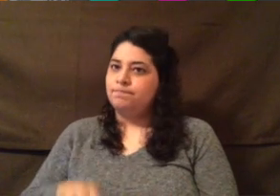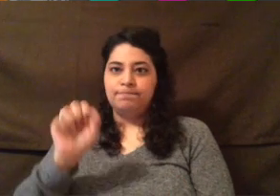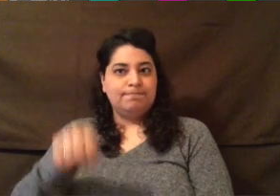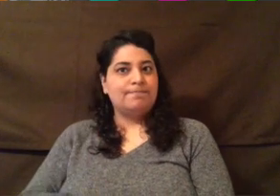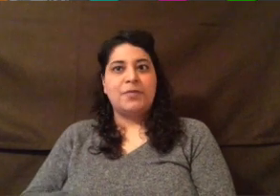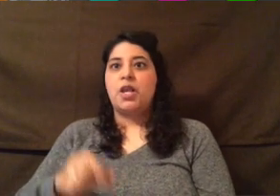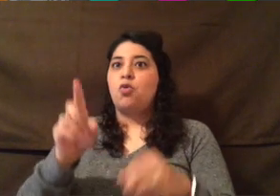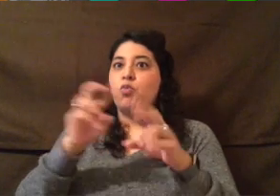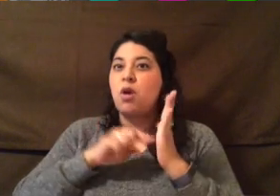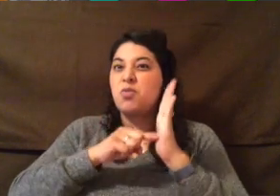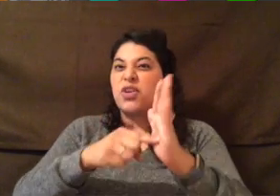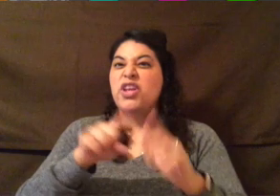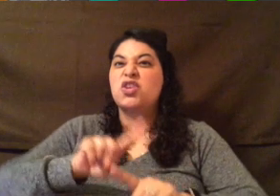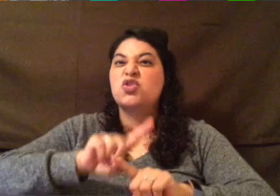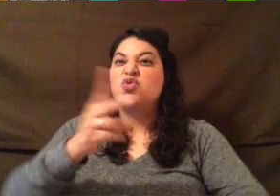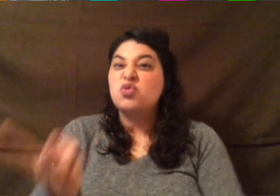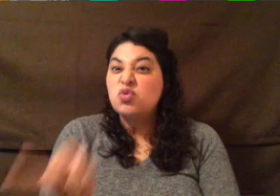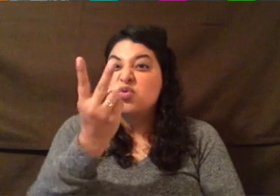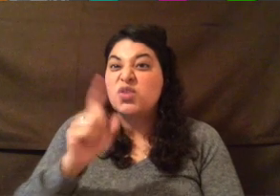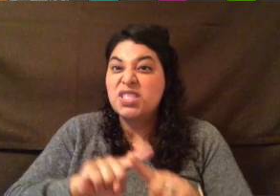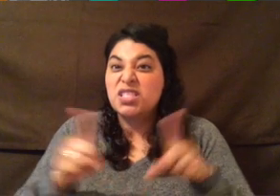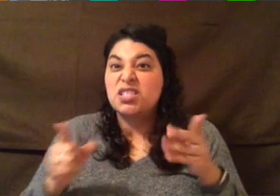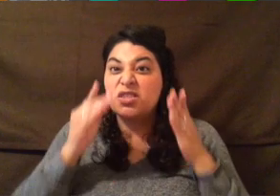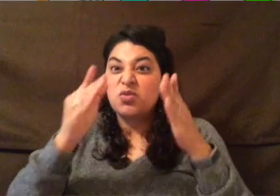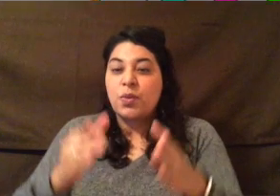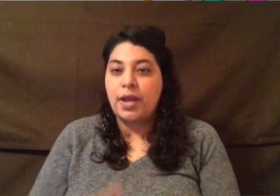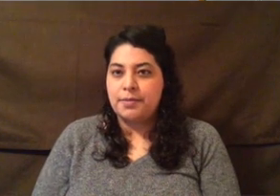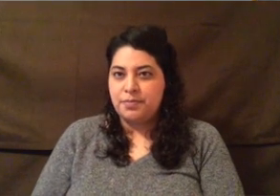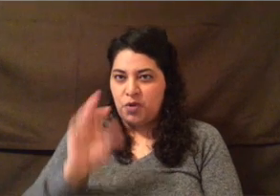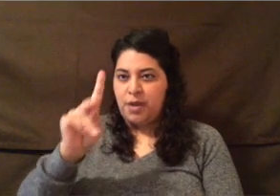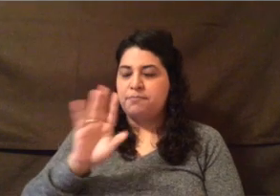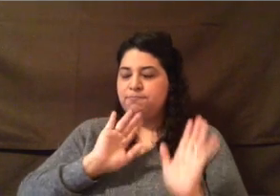different ways. Okay, let's go ahead and move on.